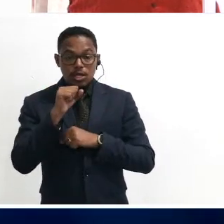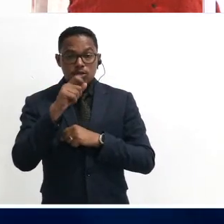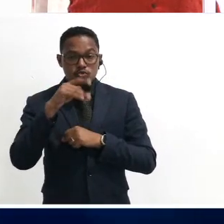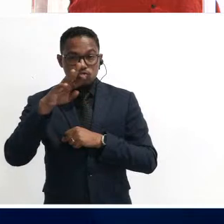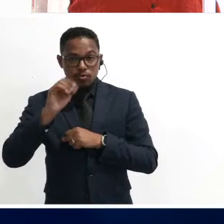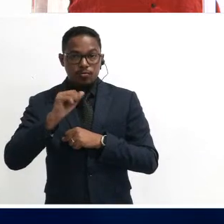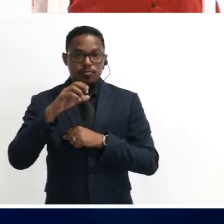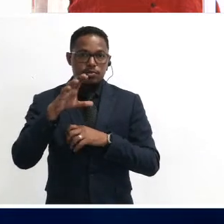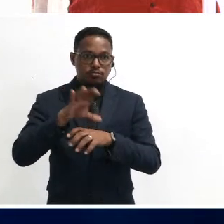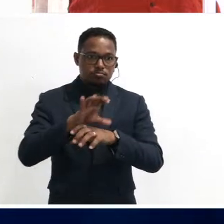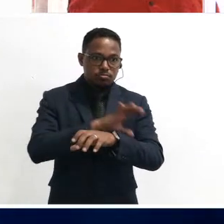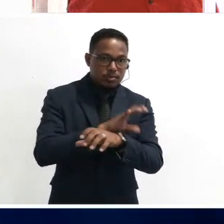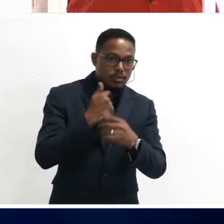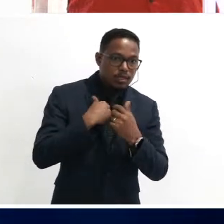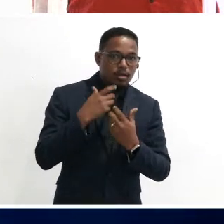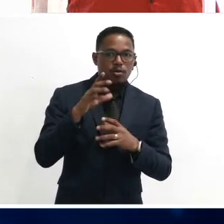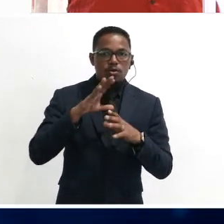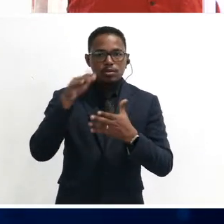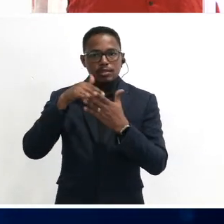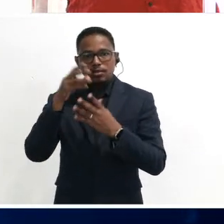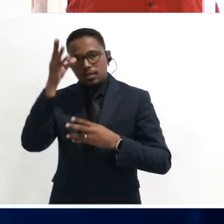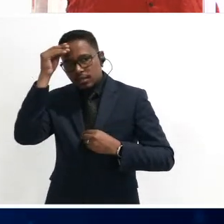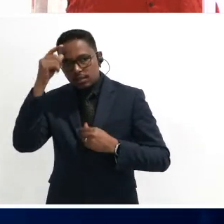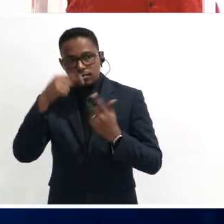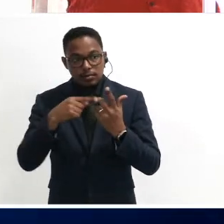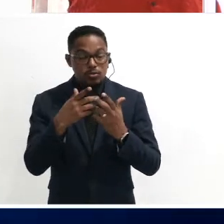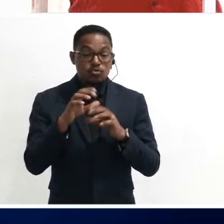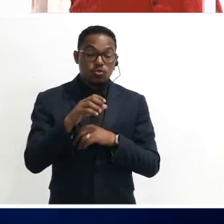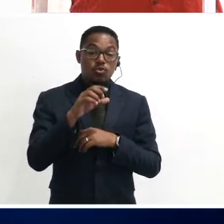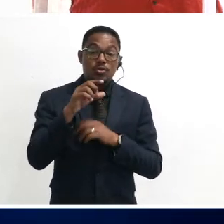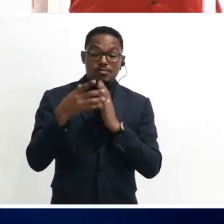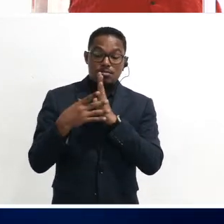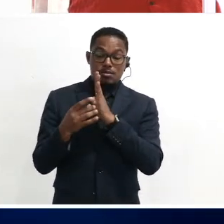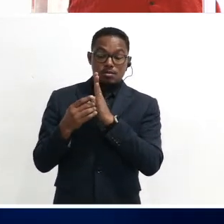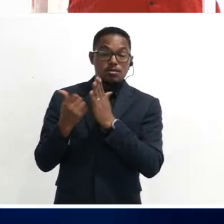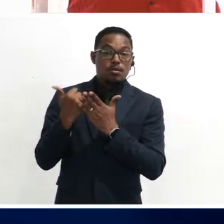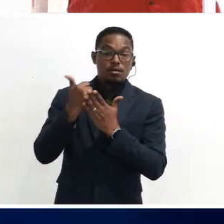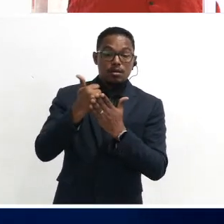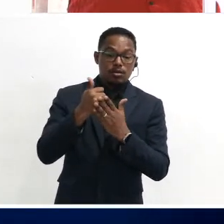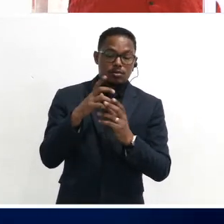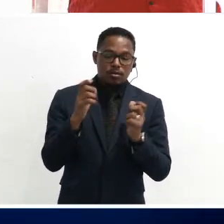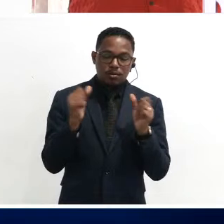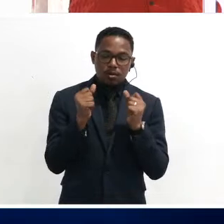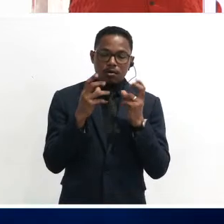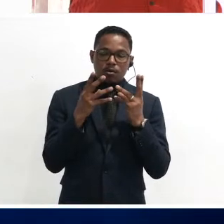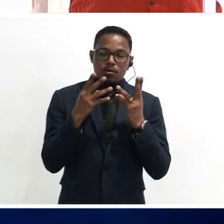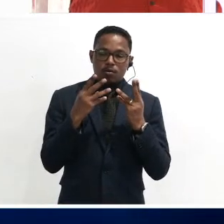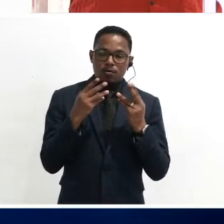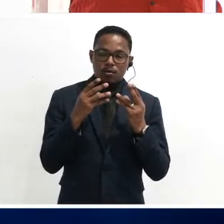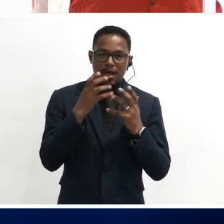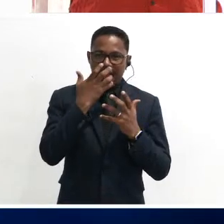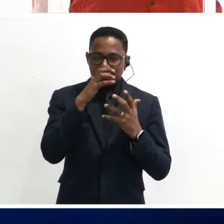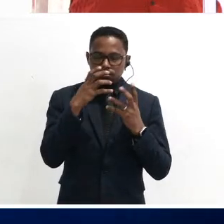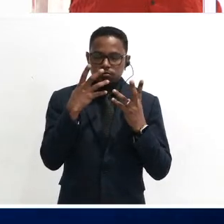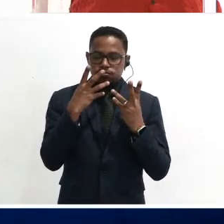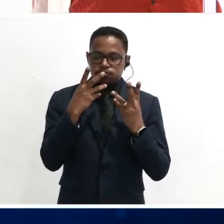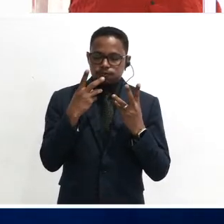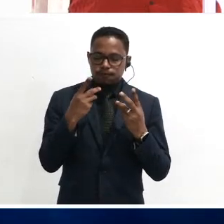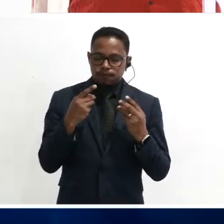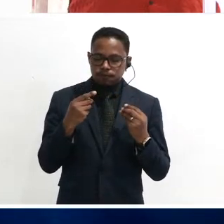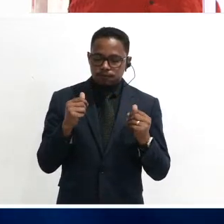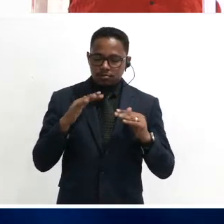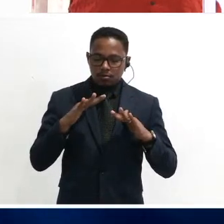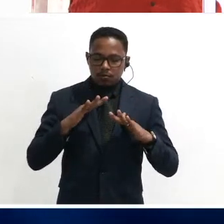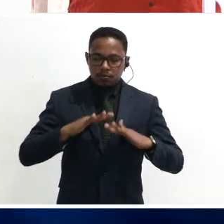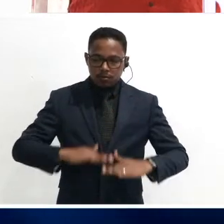now. So the package will sit on a board, and then a liquid cooled cold plate will sit